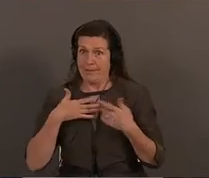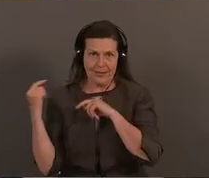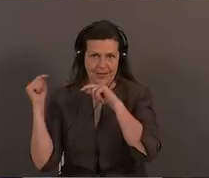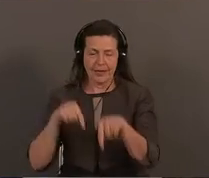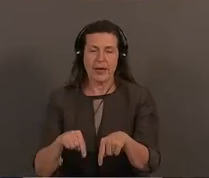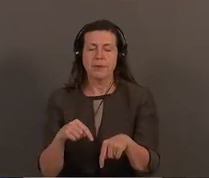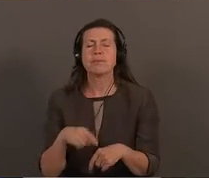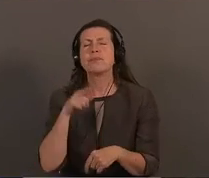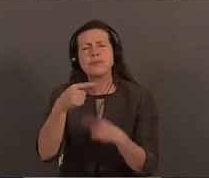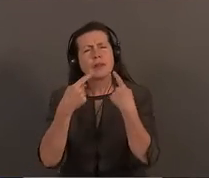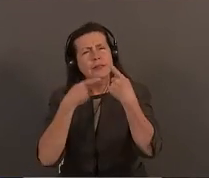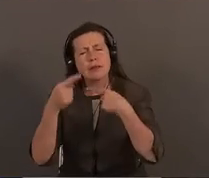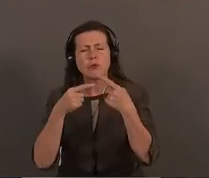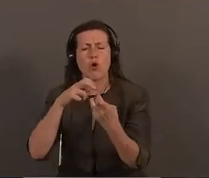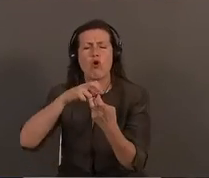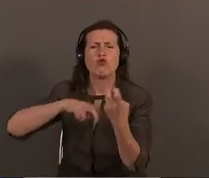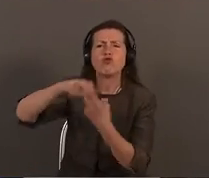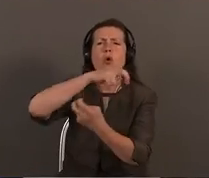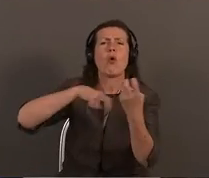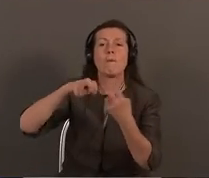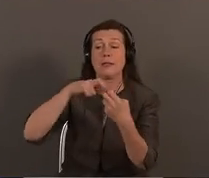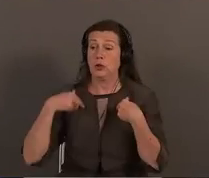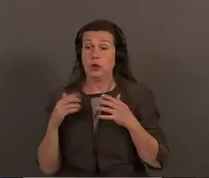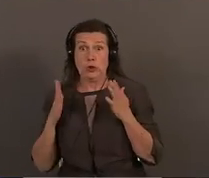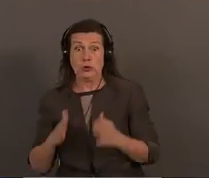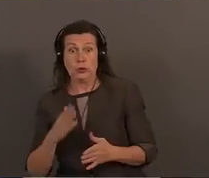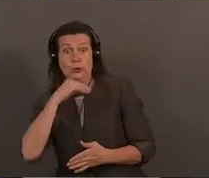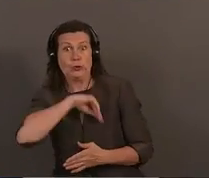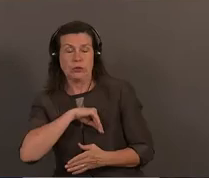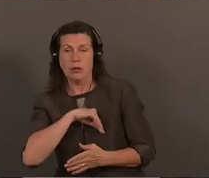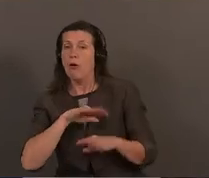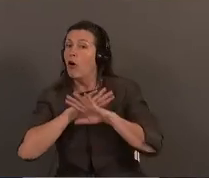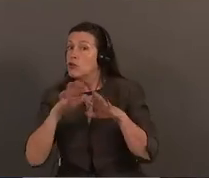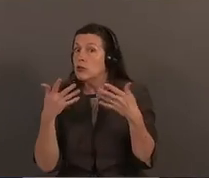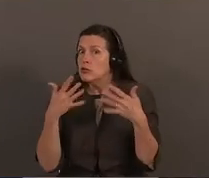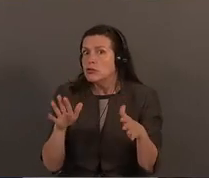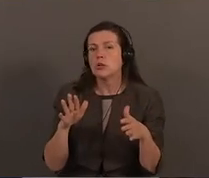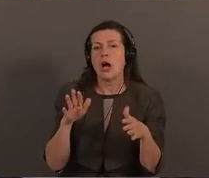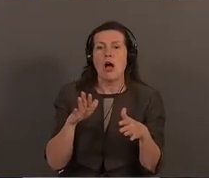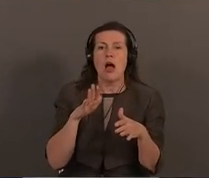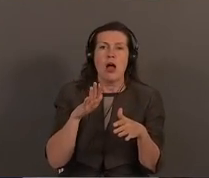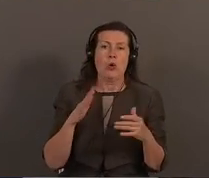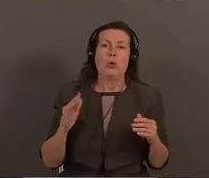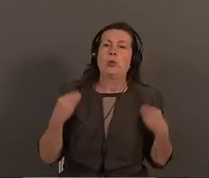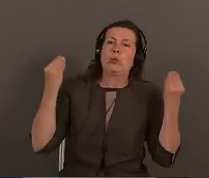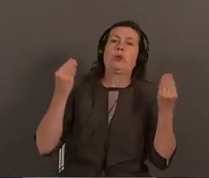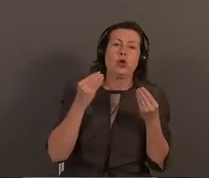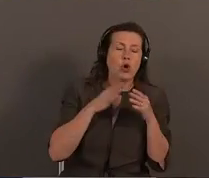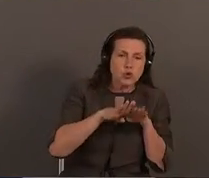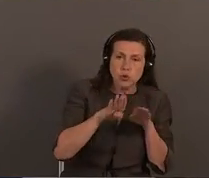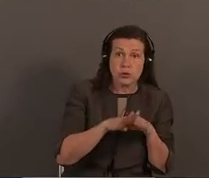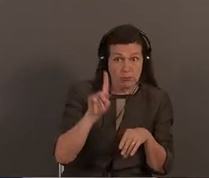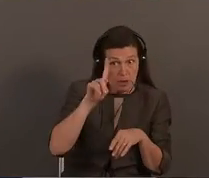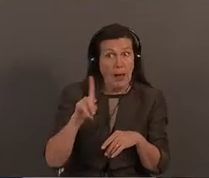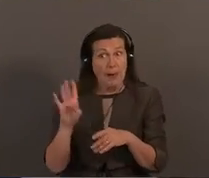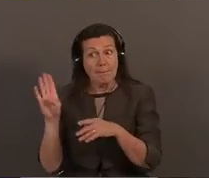remark. When we speak about roaming and benefits for consumers, it's not just the students, it's not just the holidaymakers, it's also the businesses that travel and the